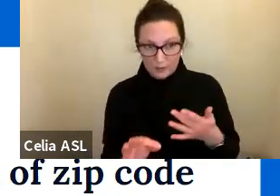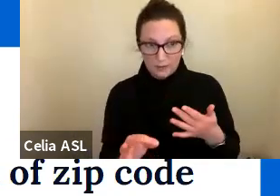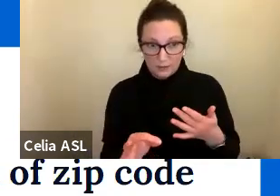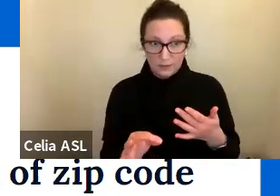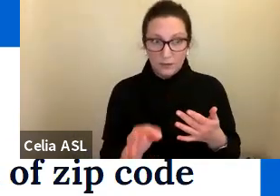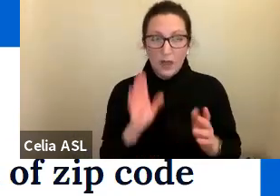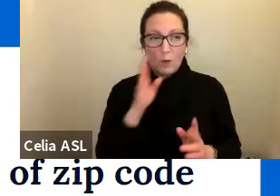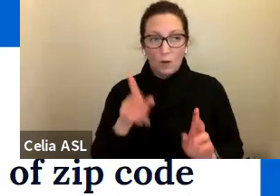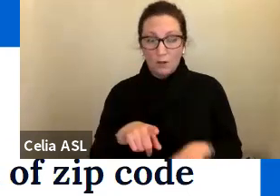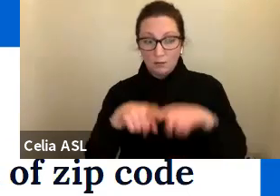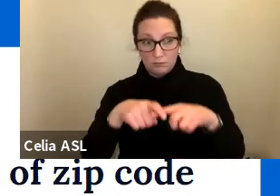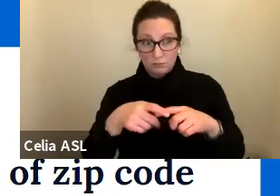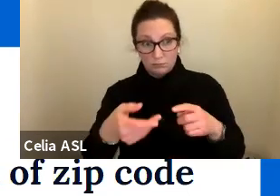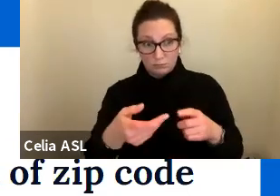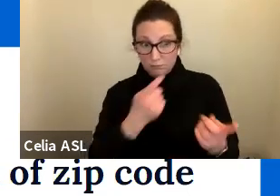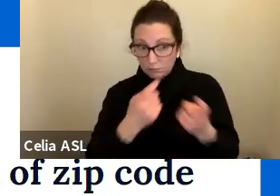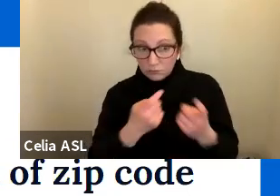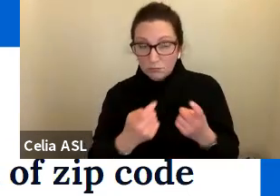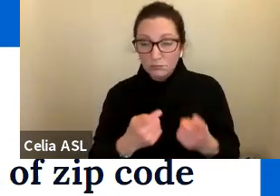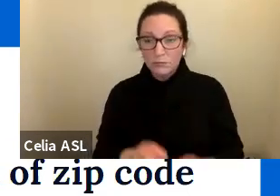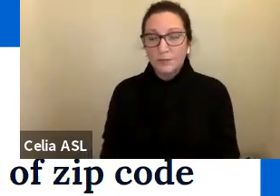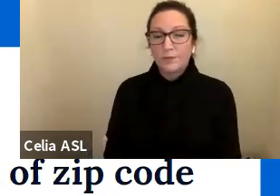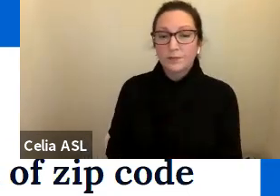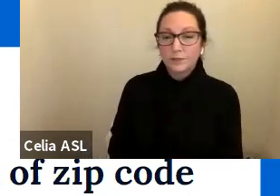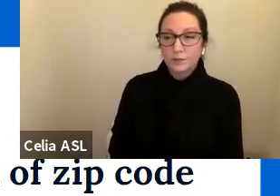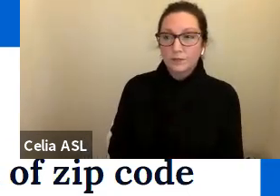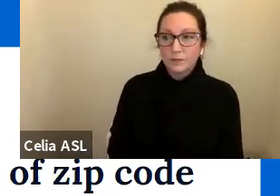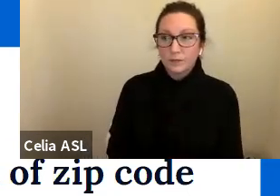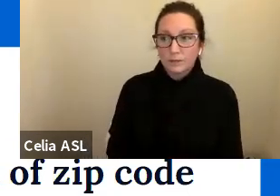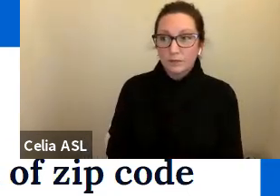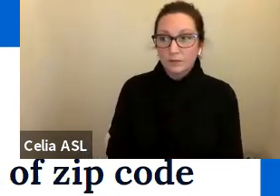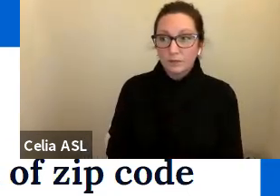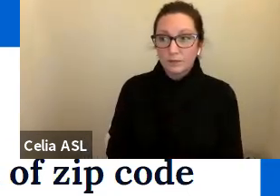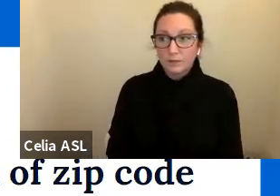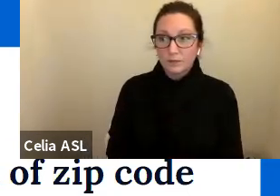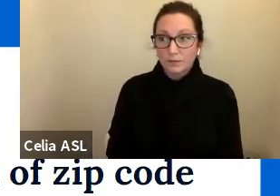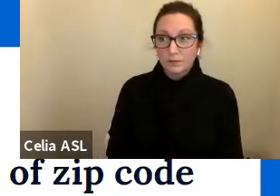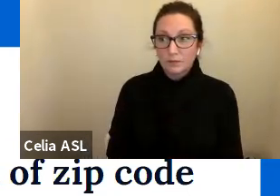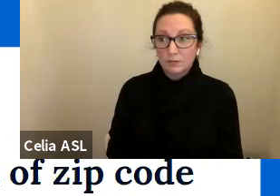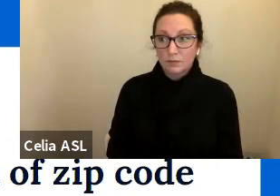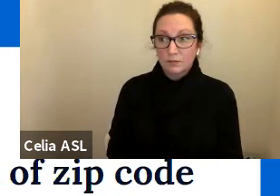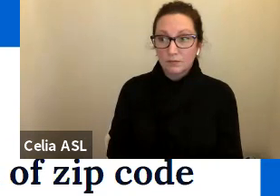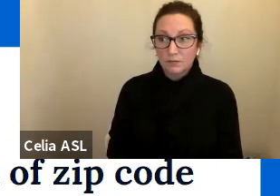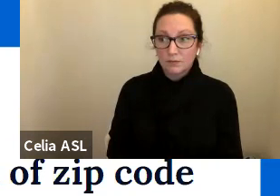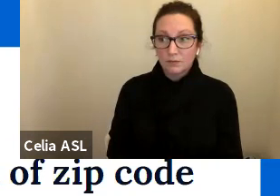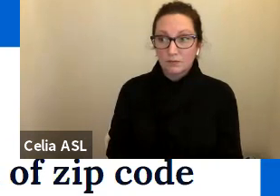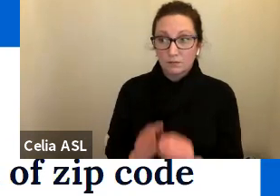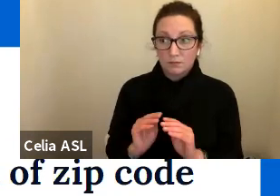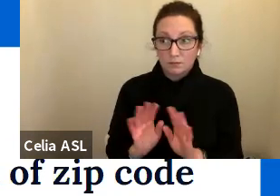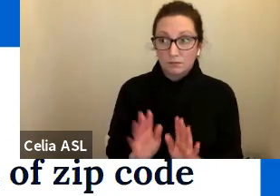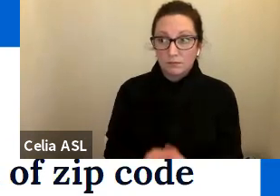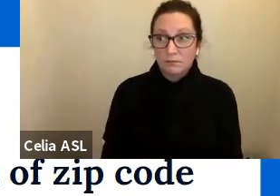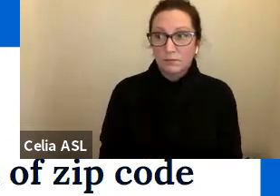additional clarifications, Madam Chair. Thank you. Yes. So let's go back to the top.